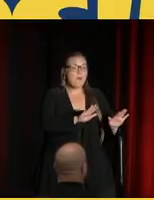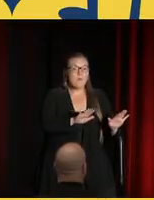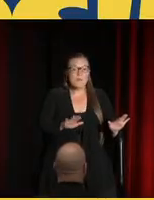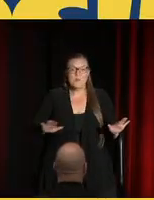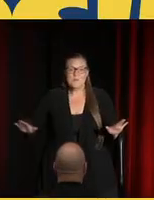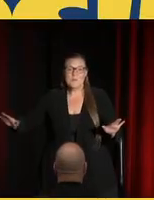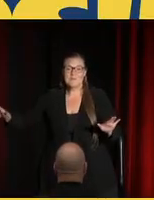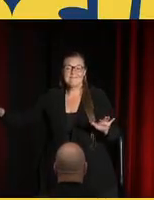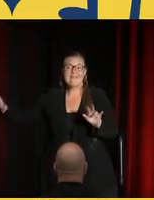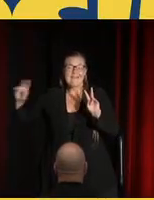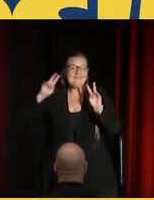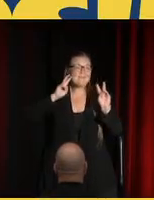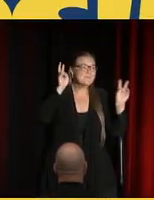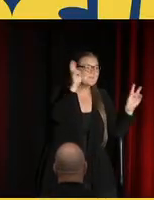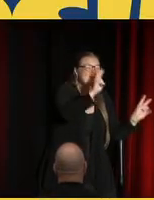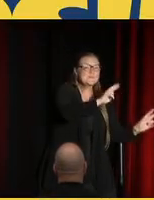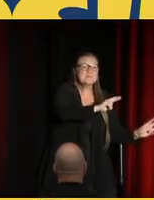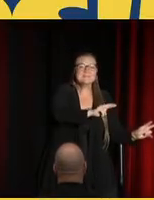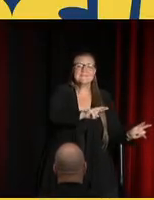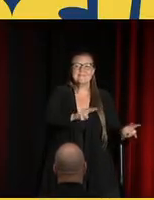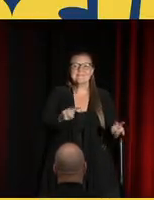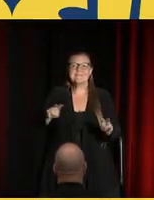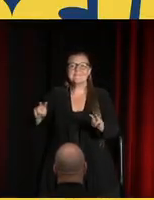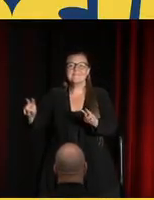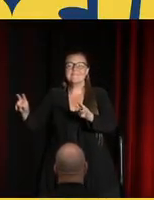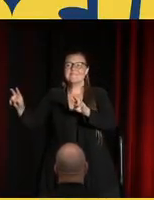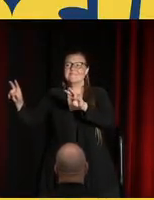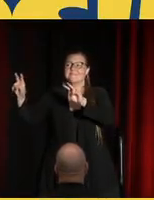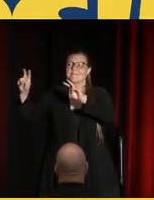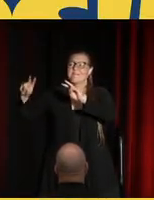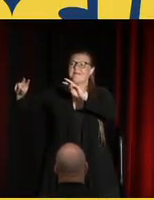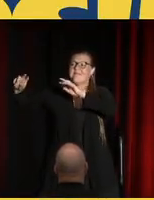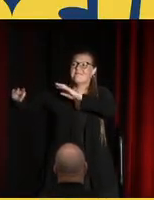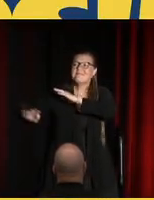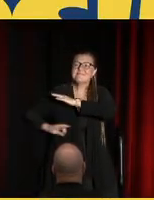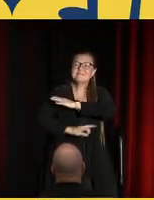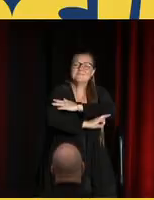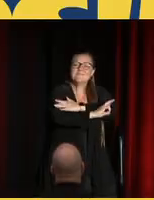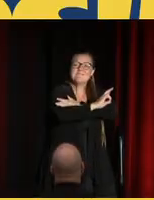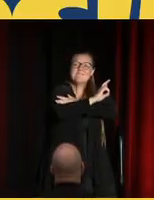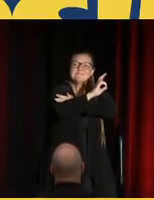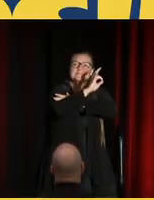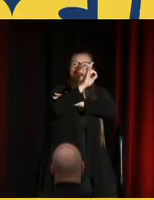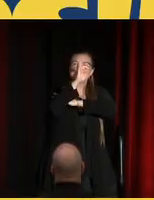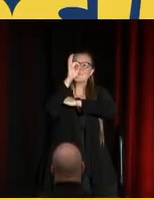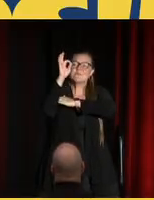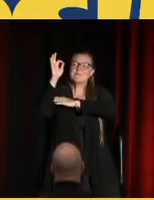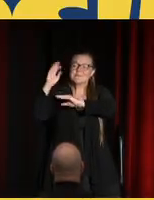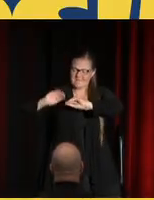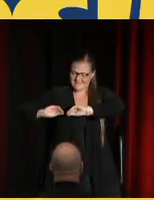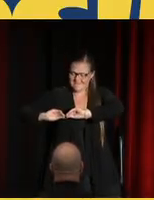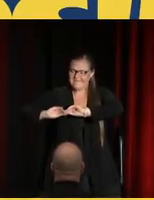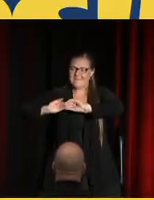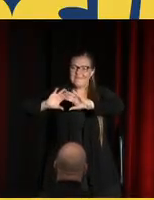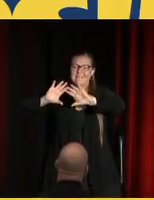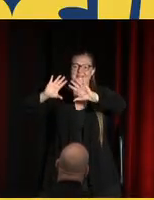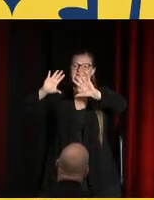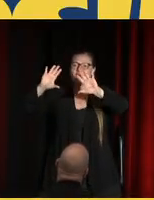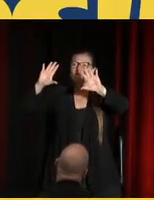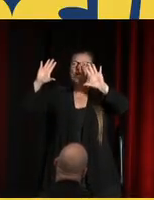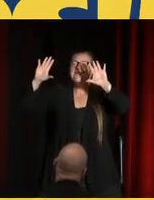Oh, say, can you see by the dawn's